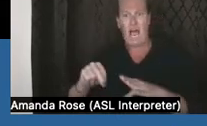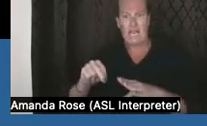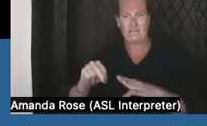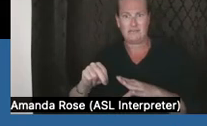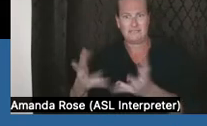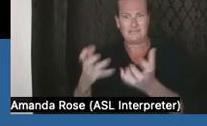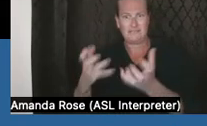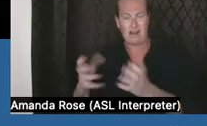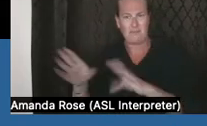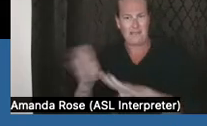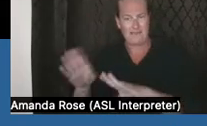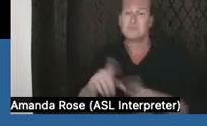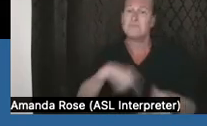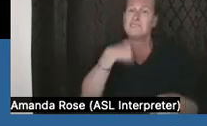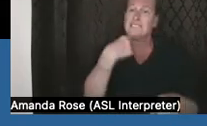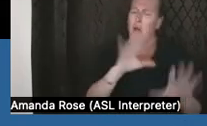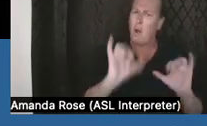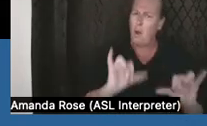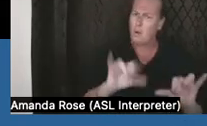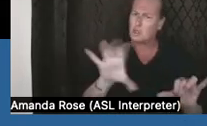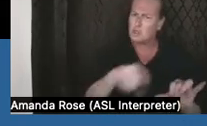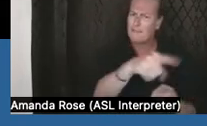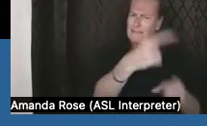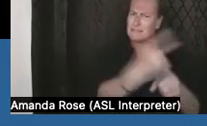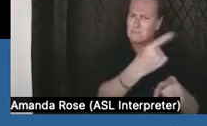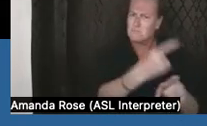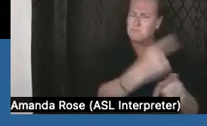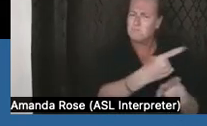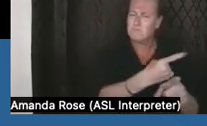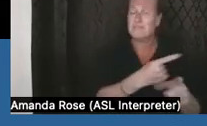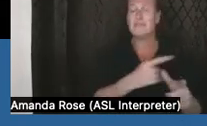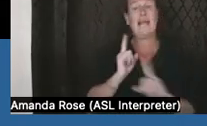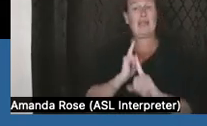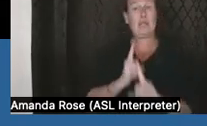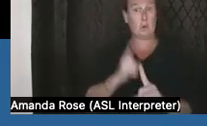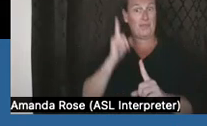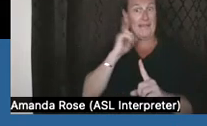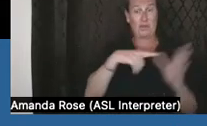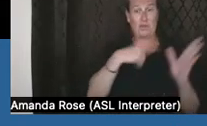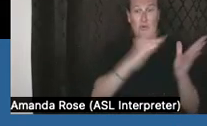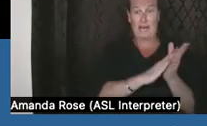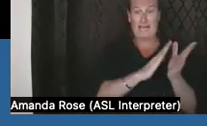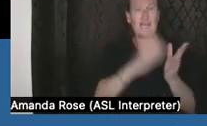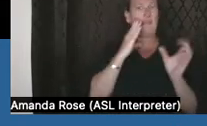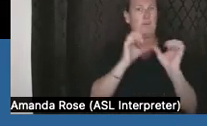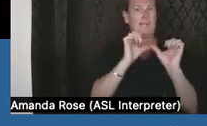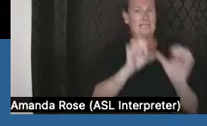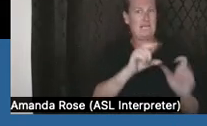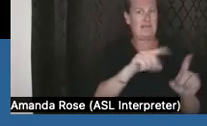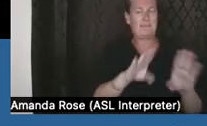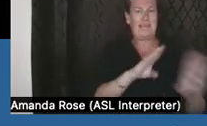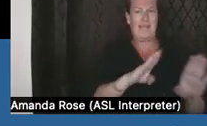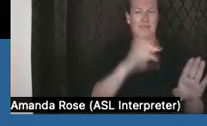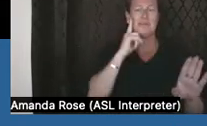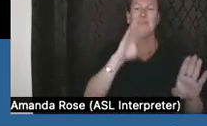know what they are doing appropriately. And the goal is that once they have that praise, you're going to continue doing that behavior because you're giving them that praise and attention